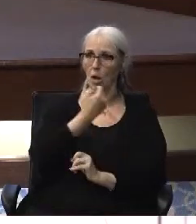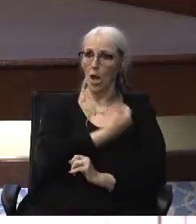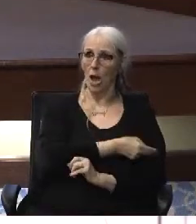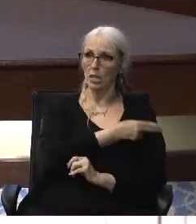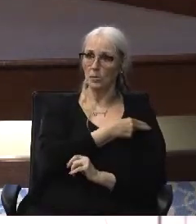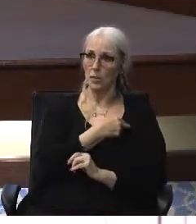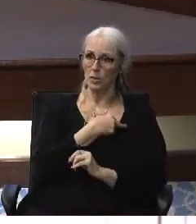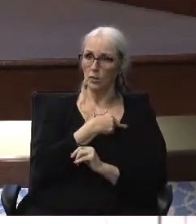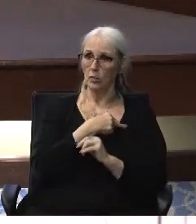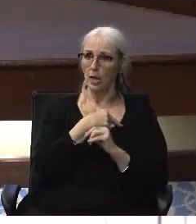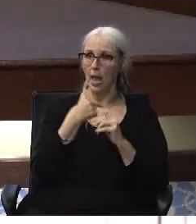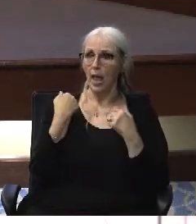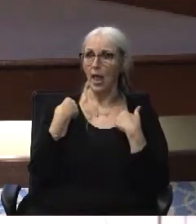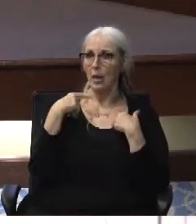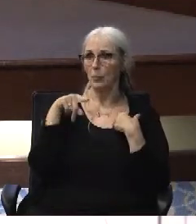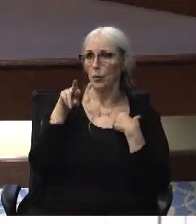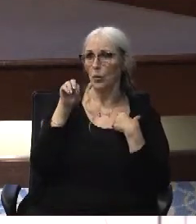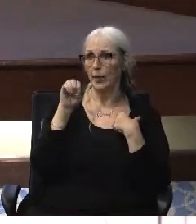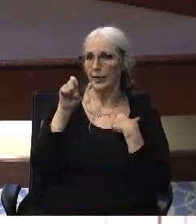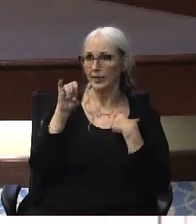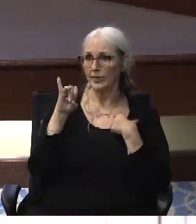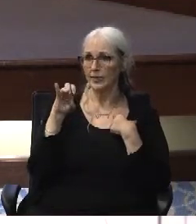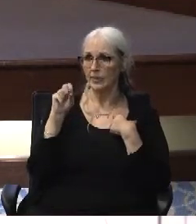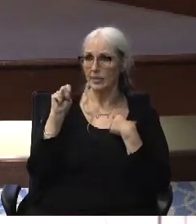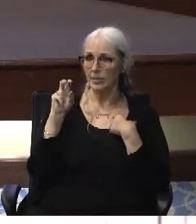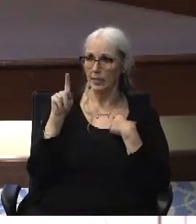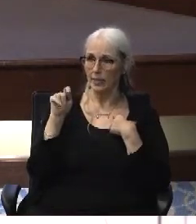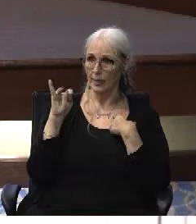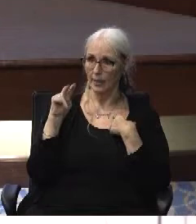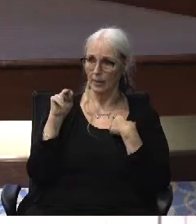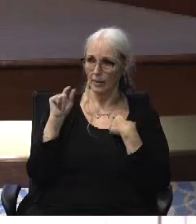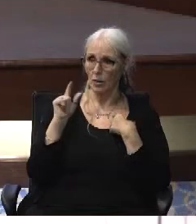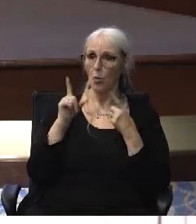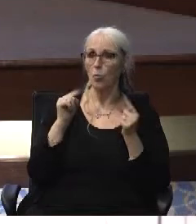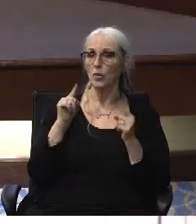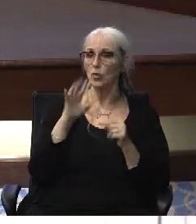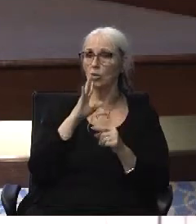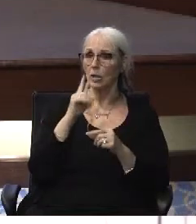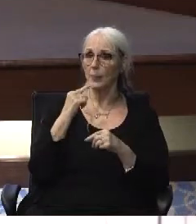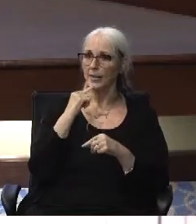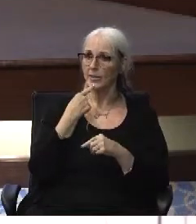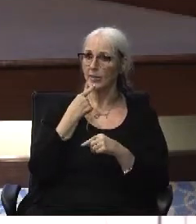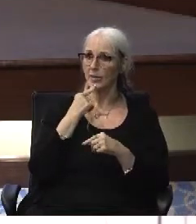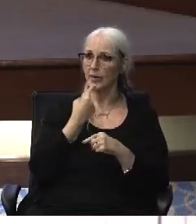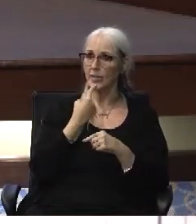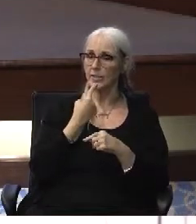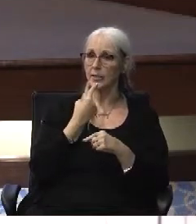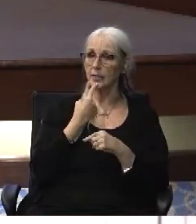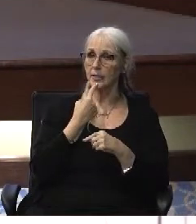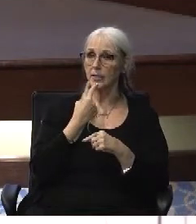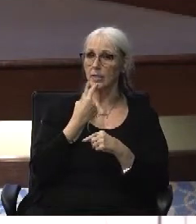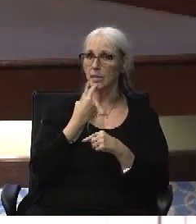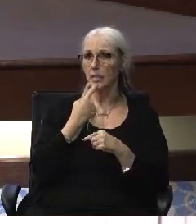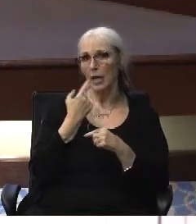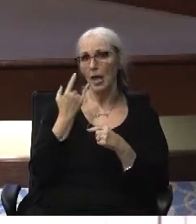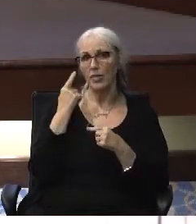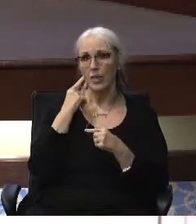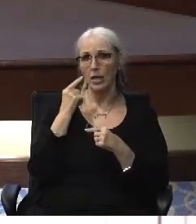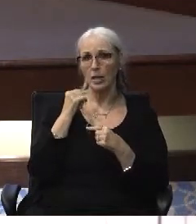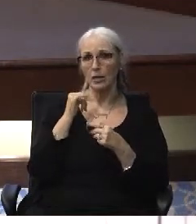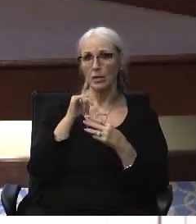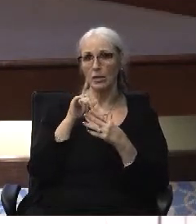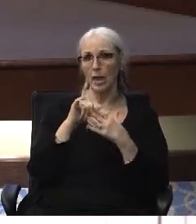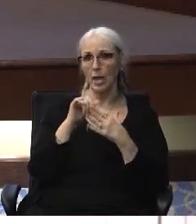kind of pre-existing conditions. When it comes to severity or if their illness is more severe, I think a physician from one